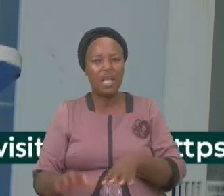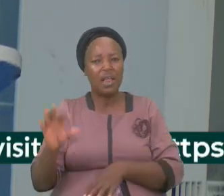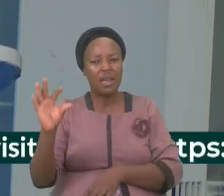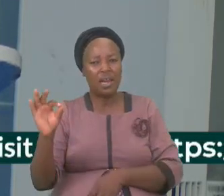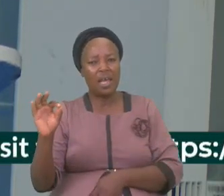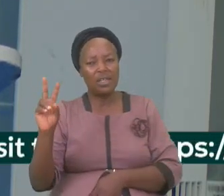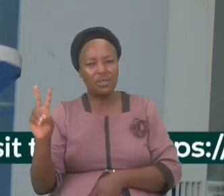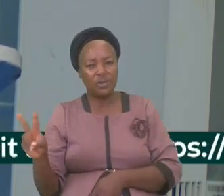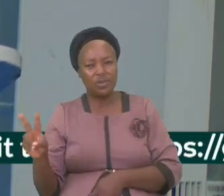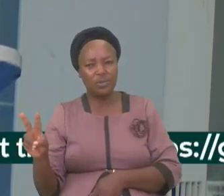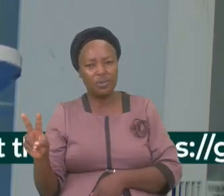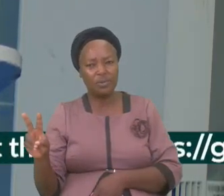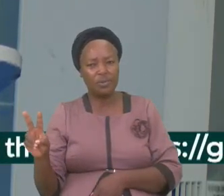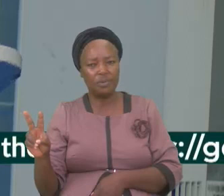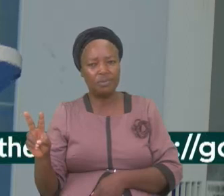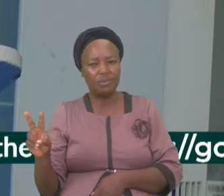+234 915 444 9263.